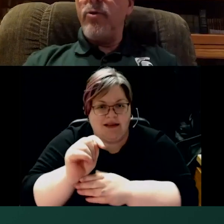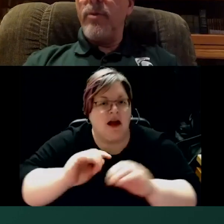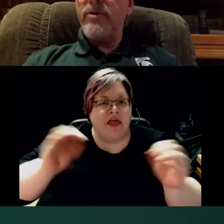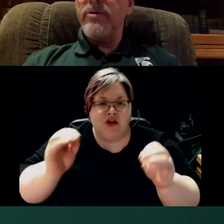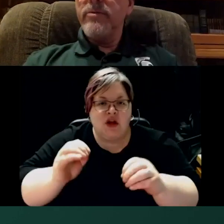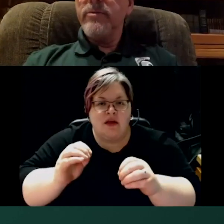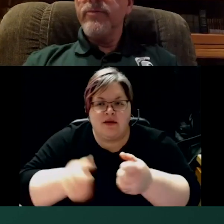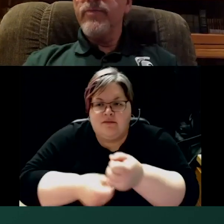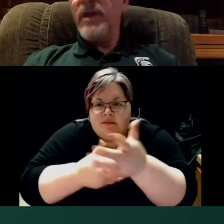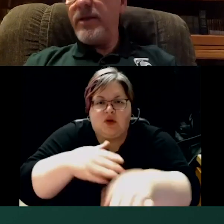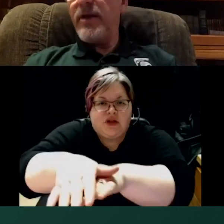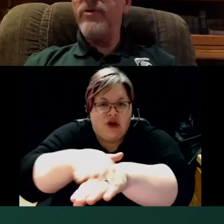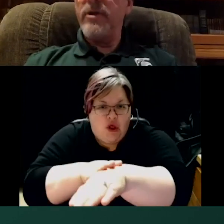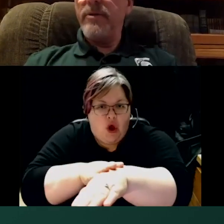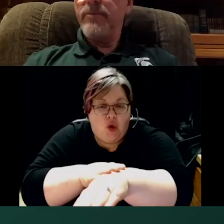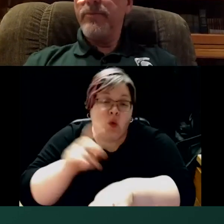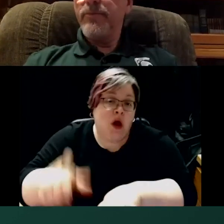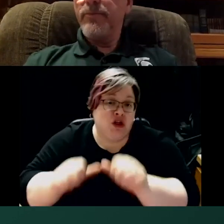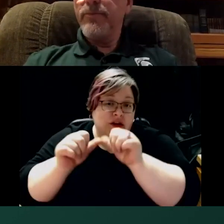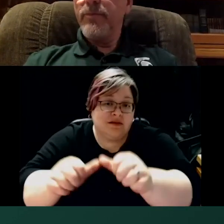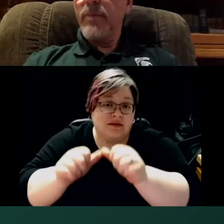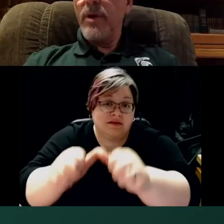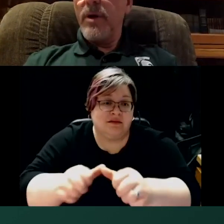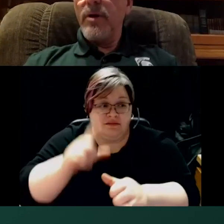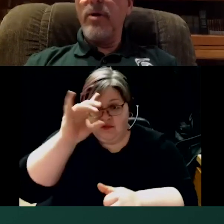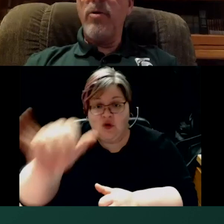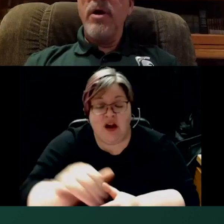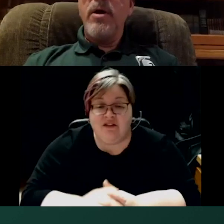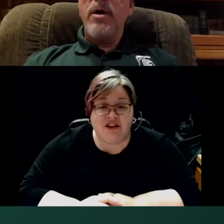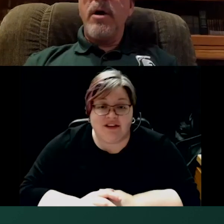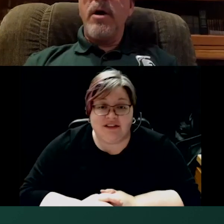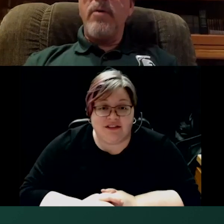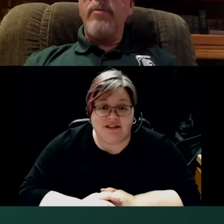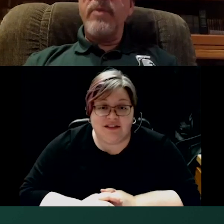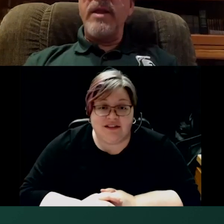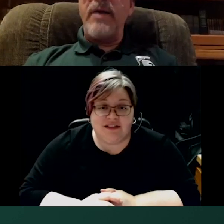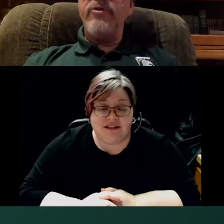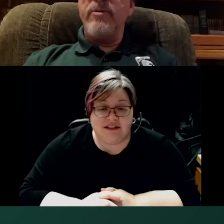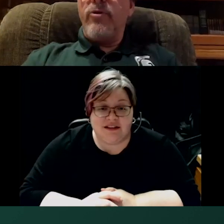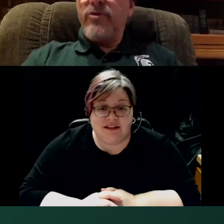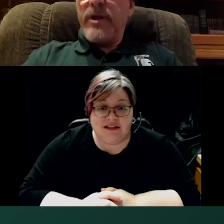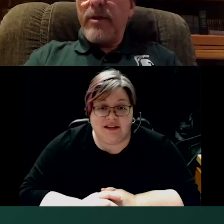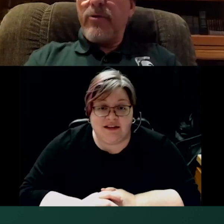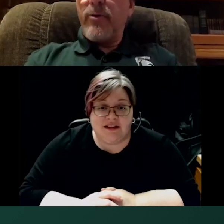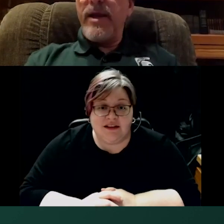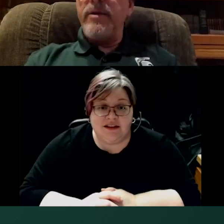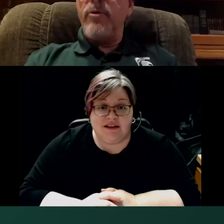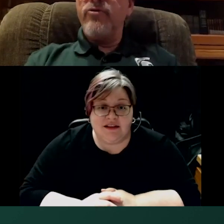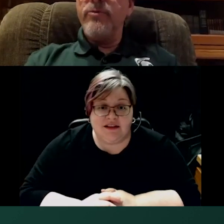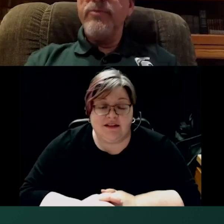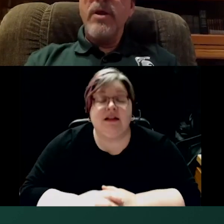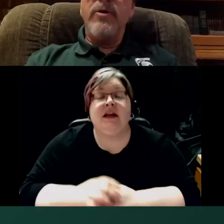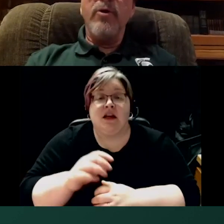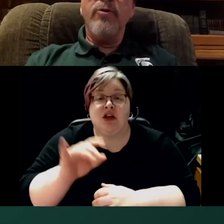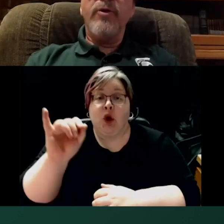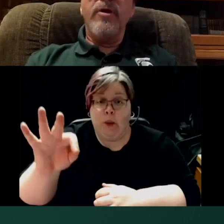remain in orbit indefinitely. So an object in motion tends to remain in